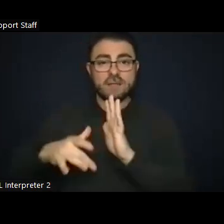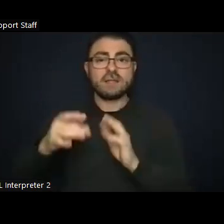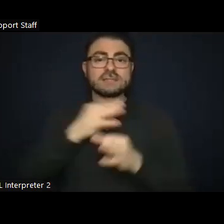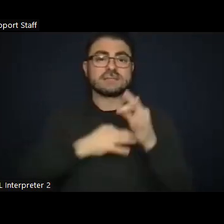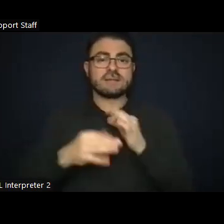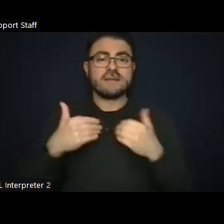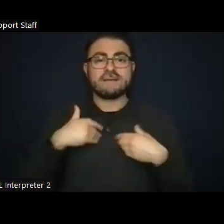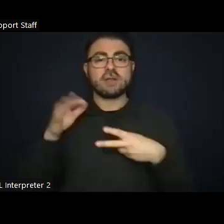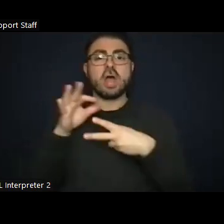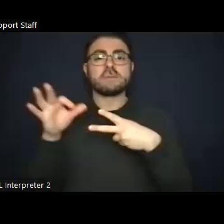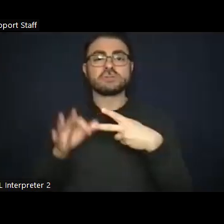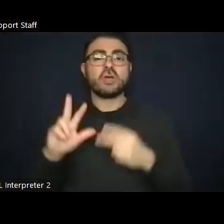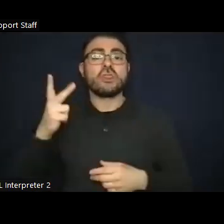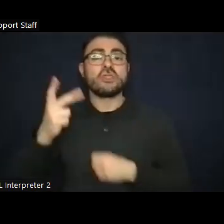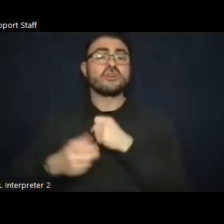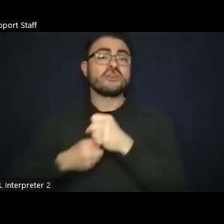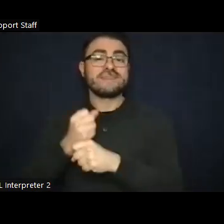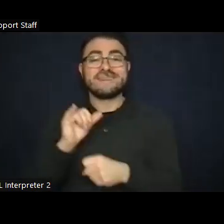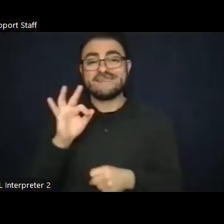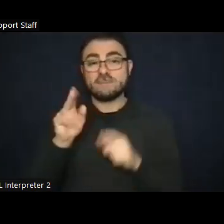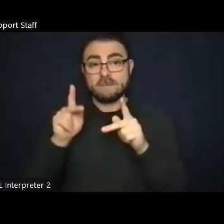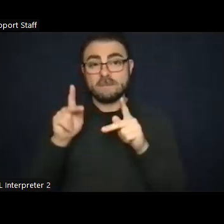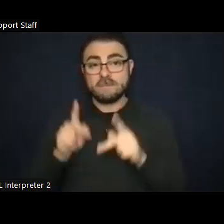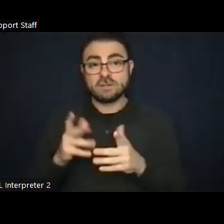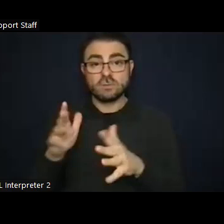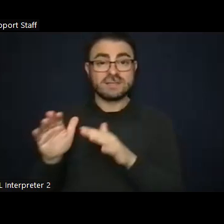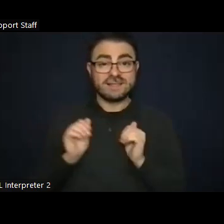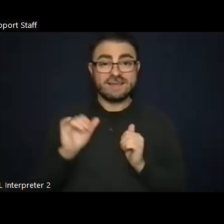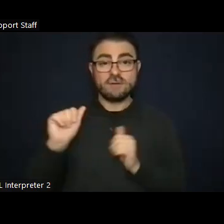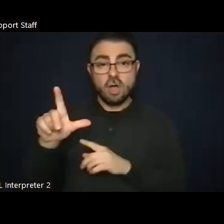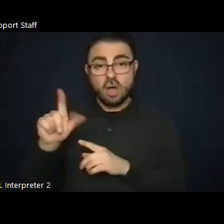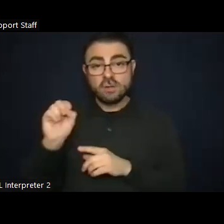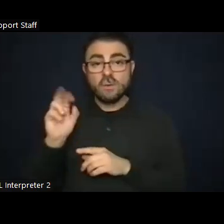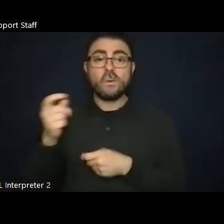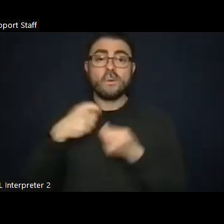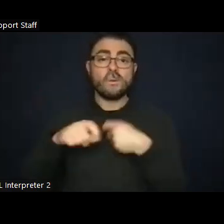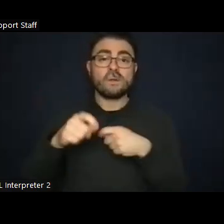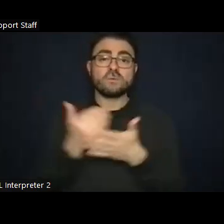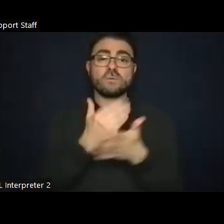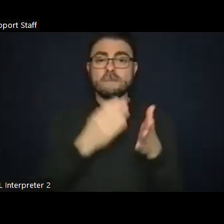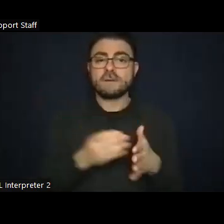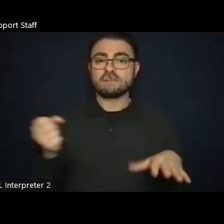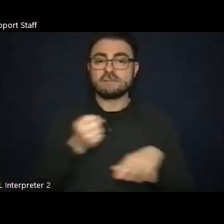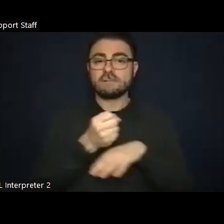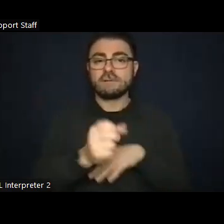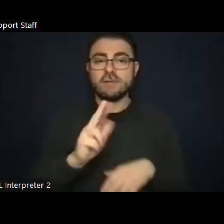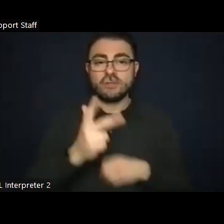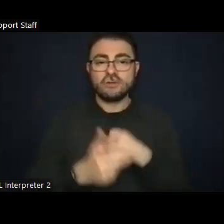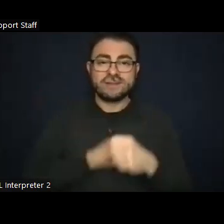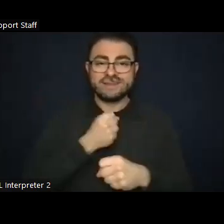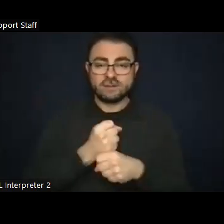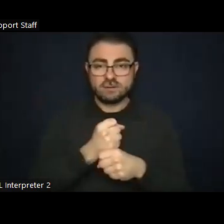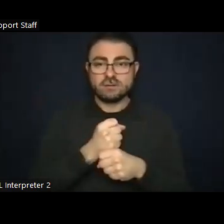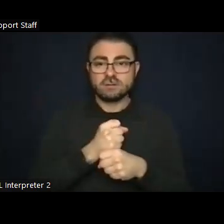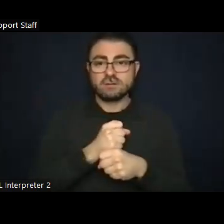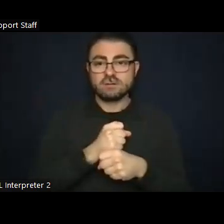optional third year, that if the person wants to leave, then an alternate or a new person can be put into that seat on the third year, fill out the term like